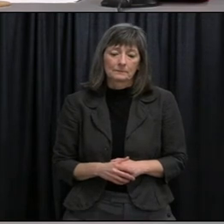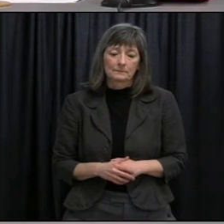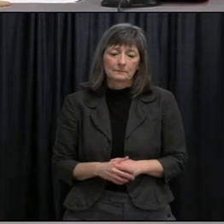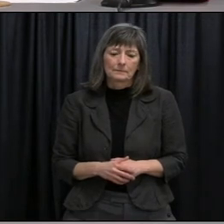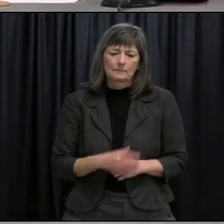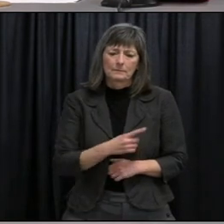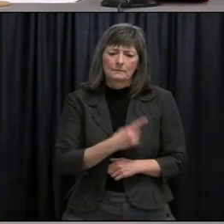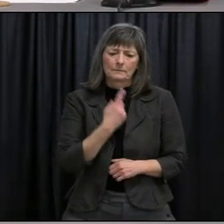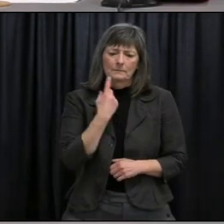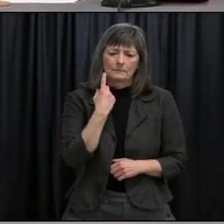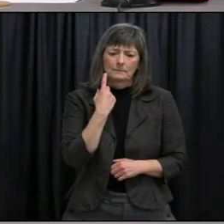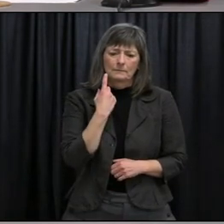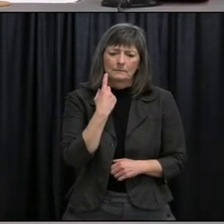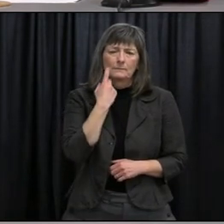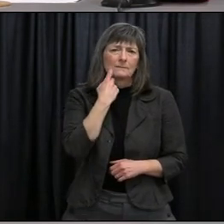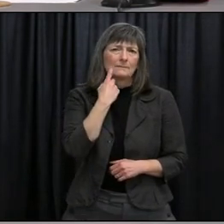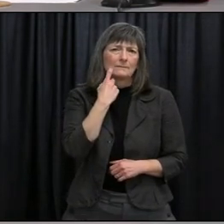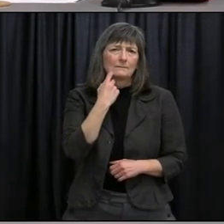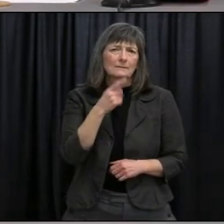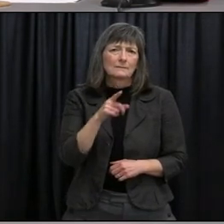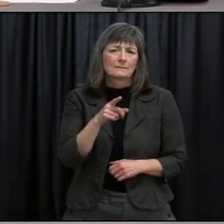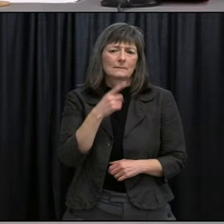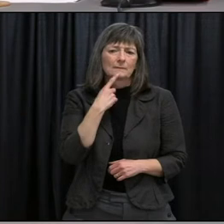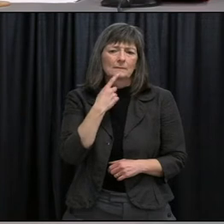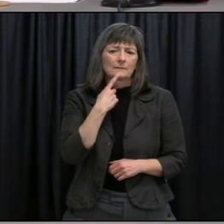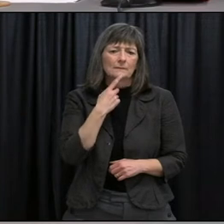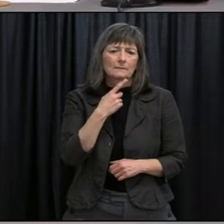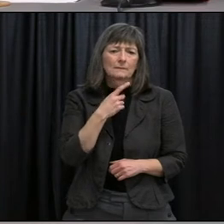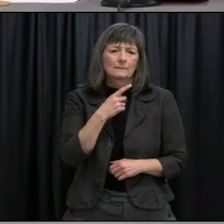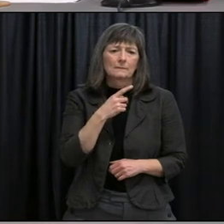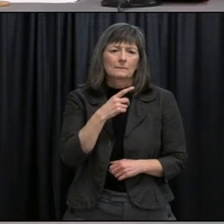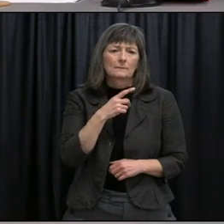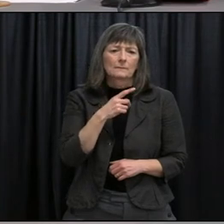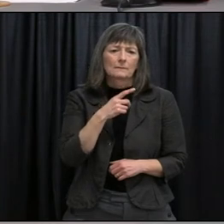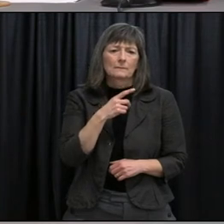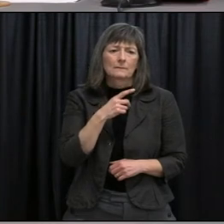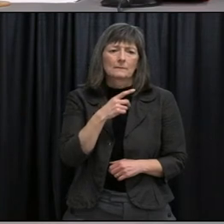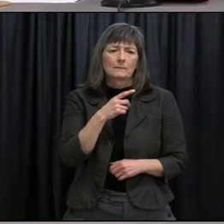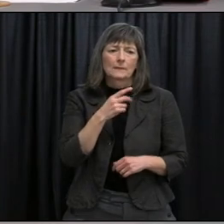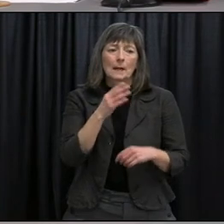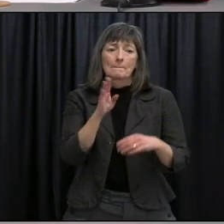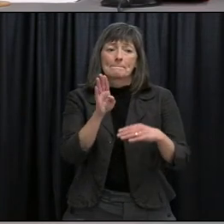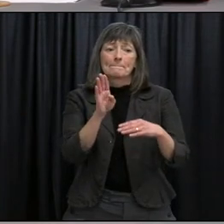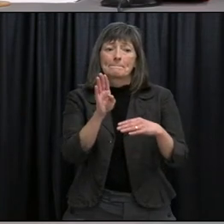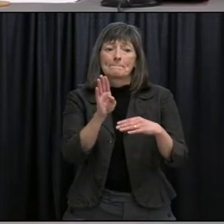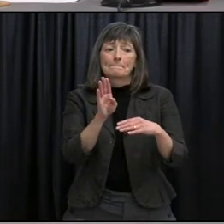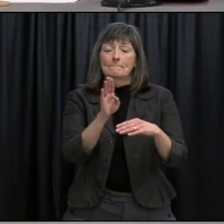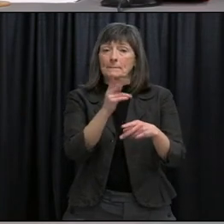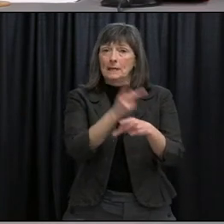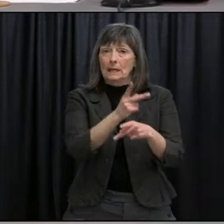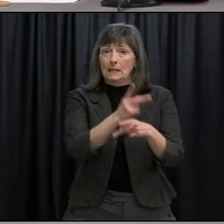You mentioned, Minister, 80% of regulated daycare centers are